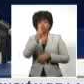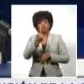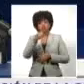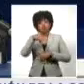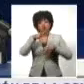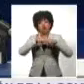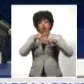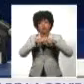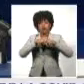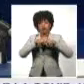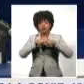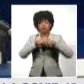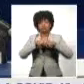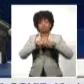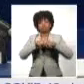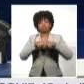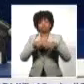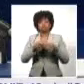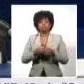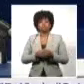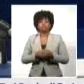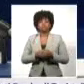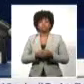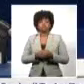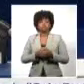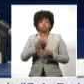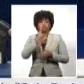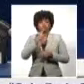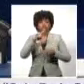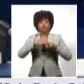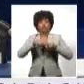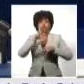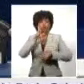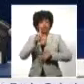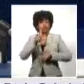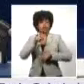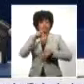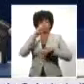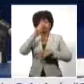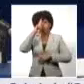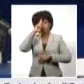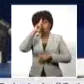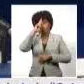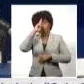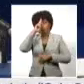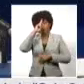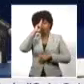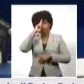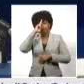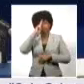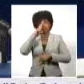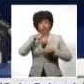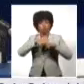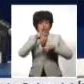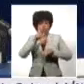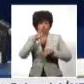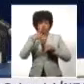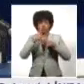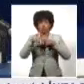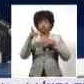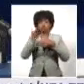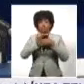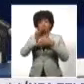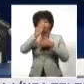remain in critical condition and 4 patients are in serious